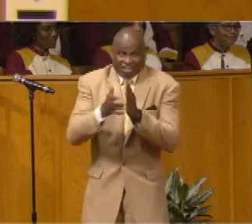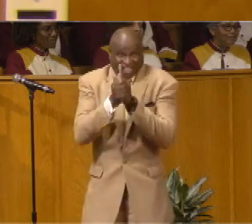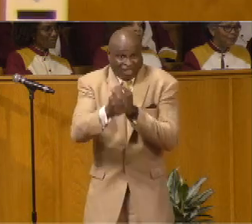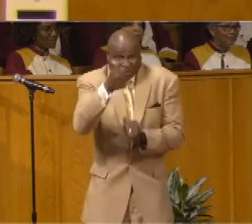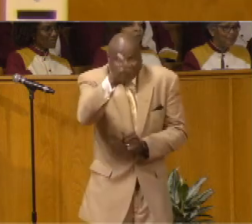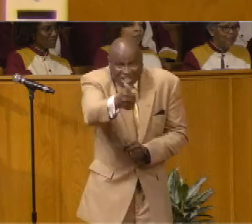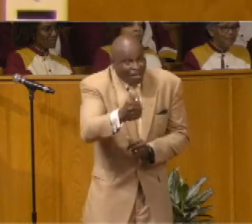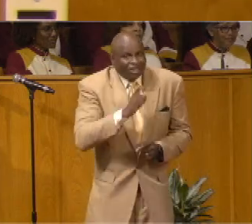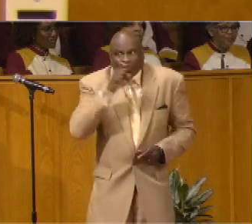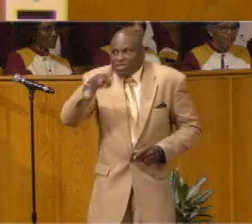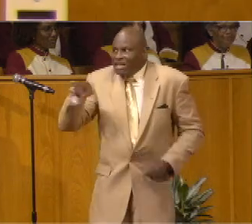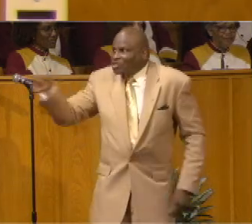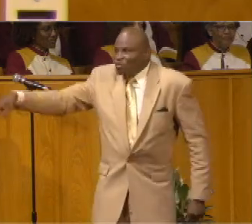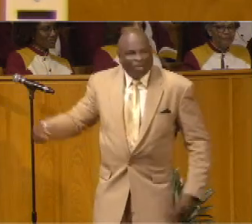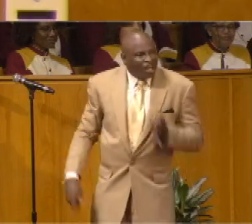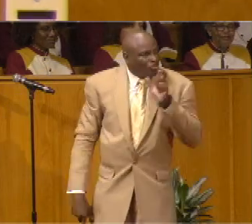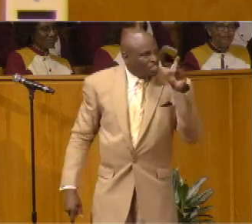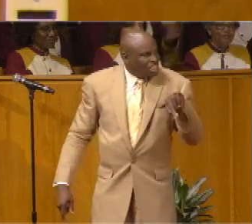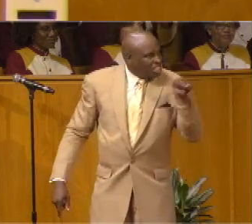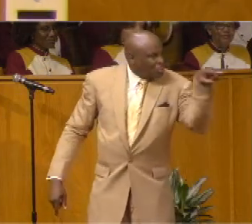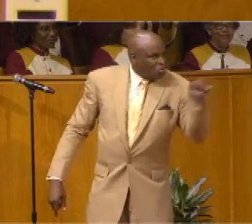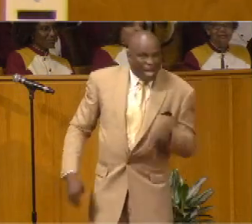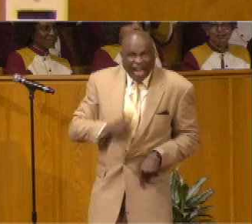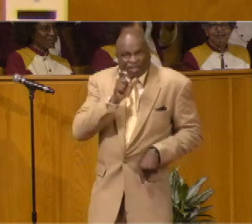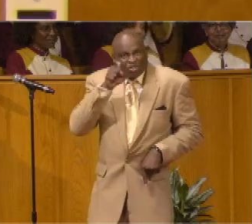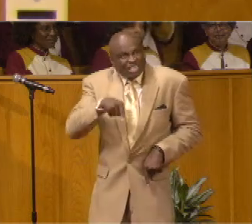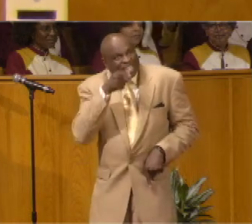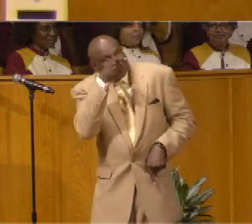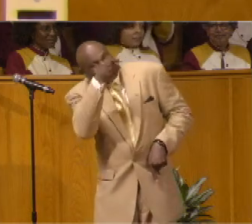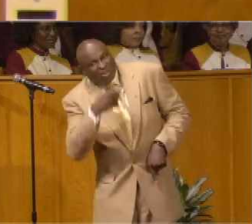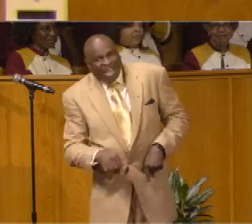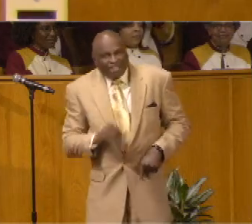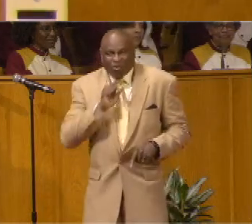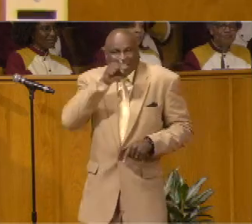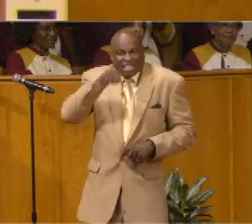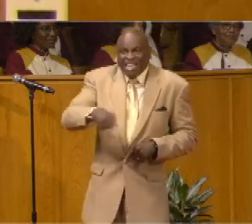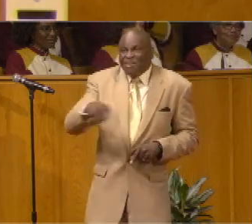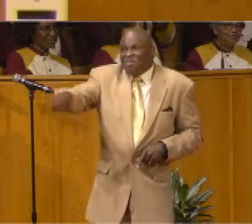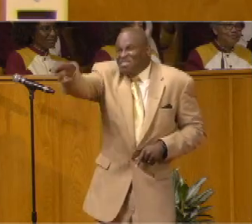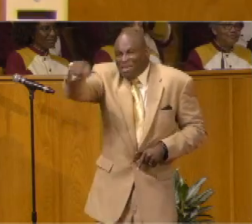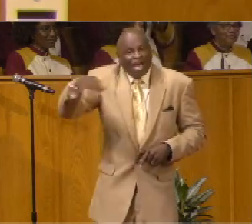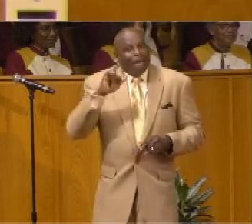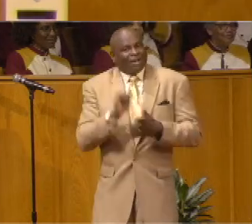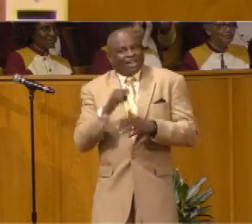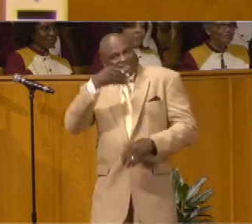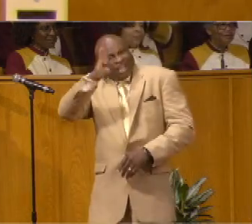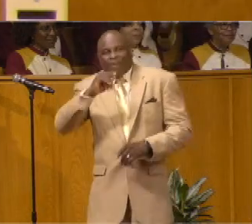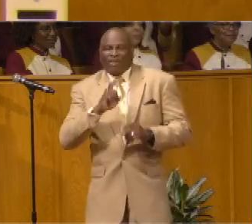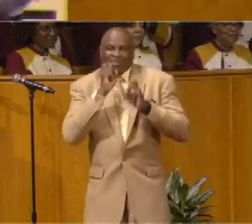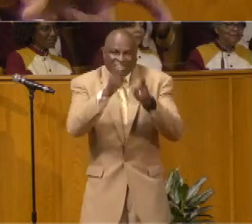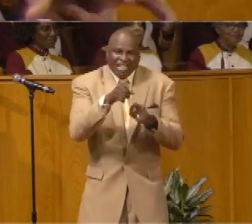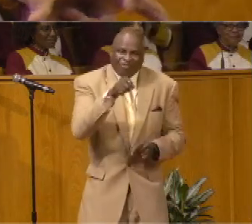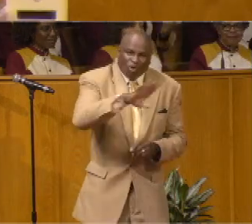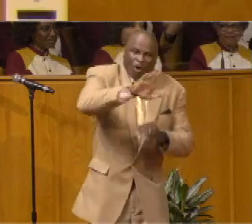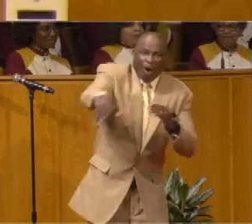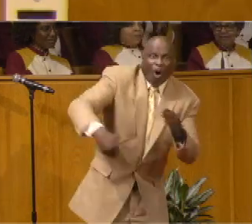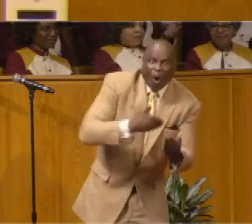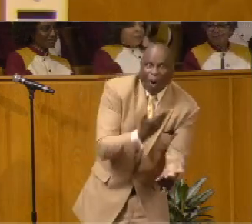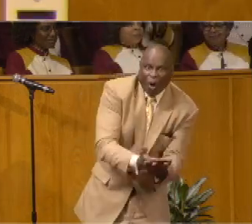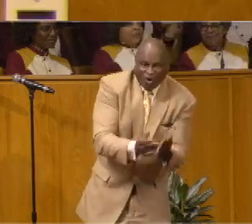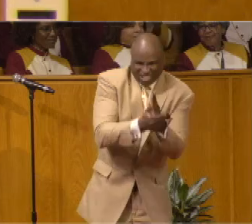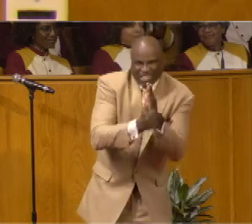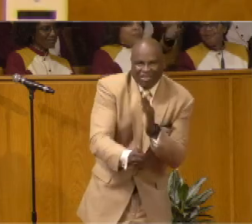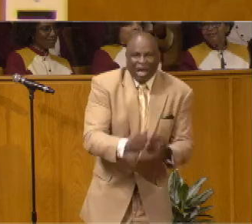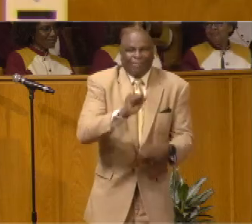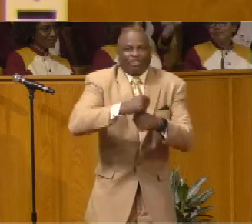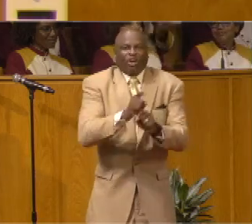you wouldn't need him, and you wouldn't need her, and you would have no need of them. So God says, I'm not going to give you every gift. I'm